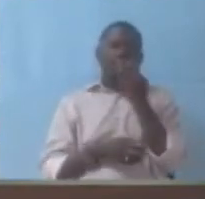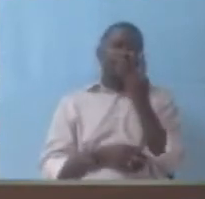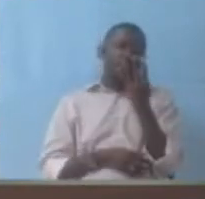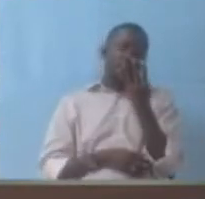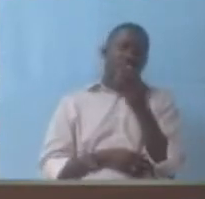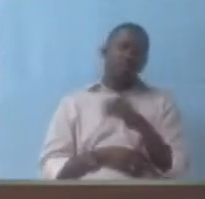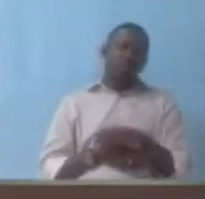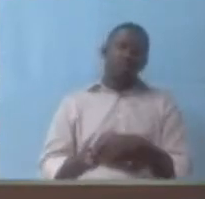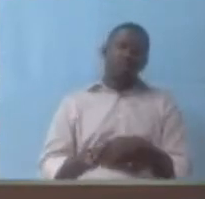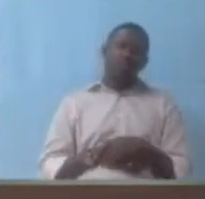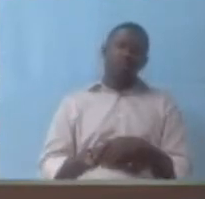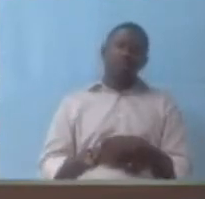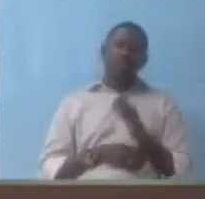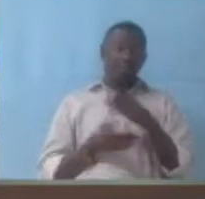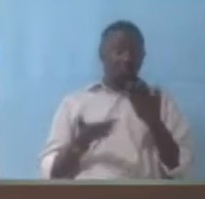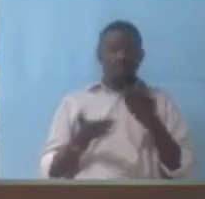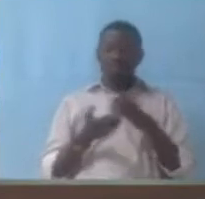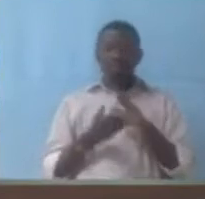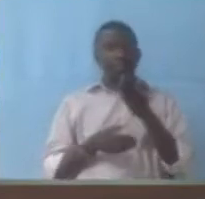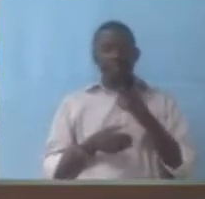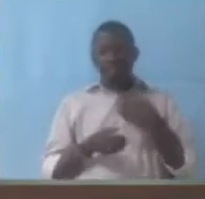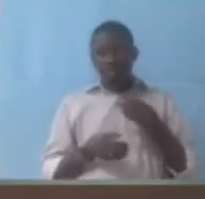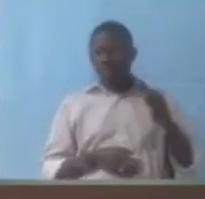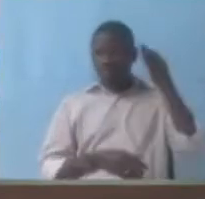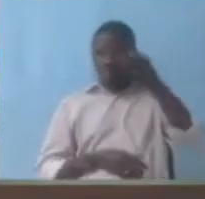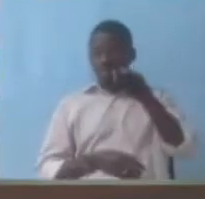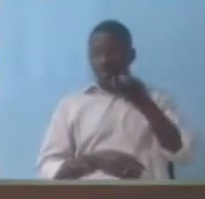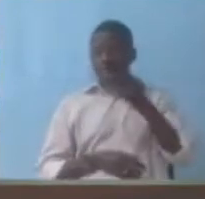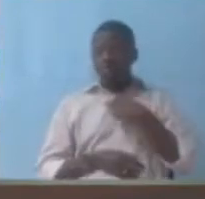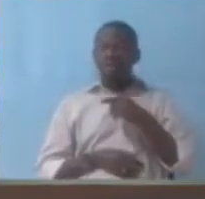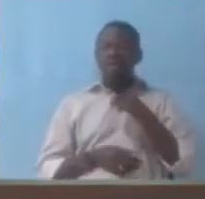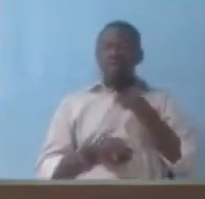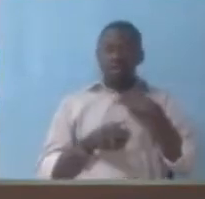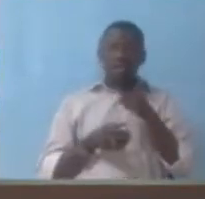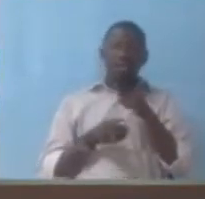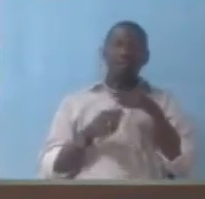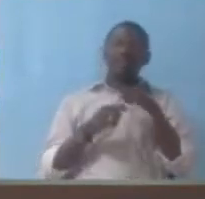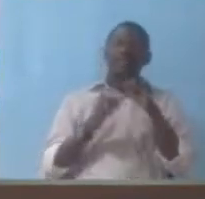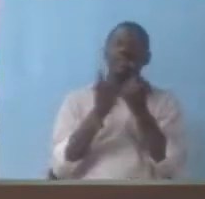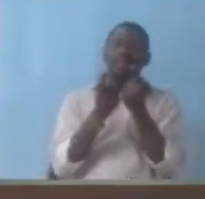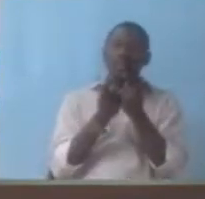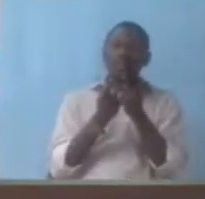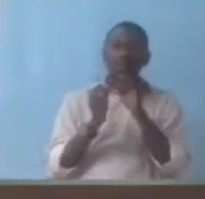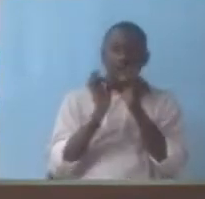At least for the future, just taking the sections that you quoted one after the other. But